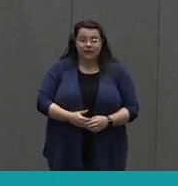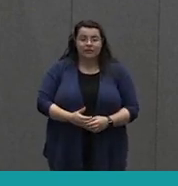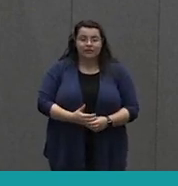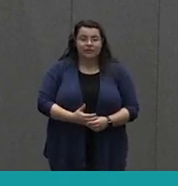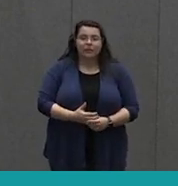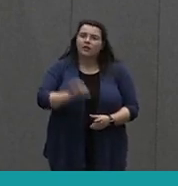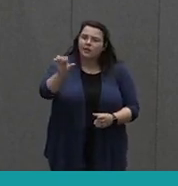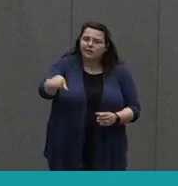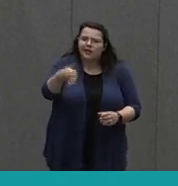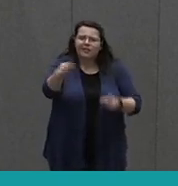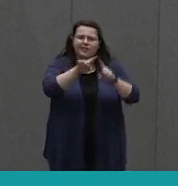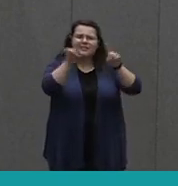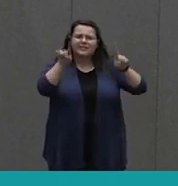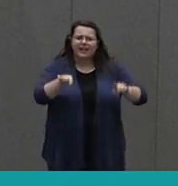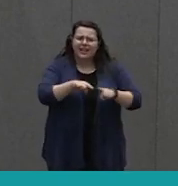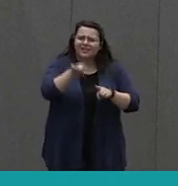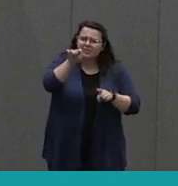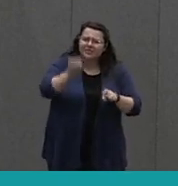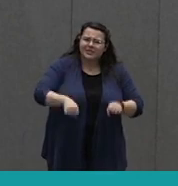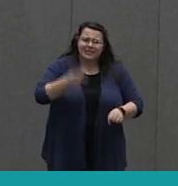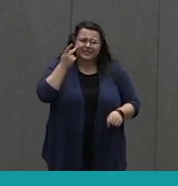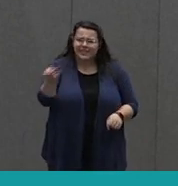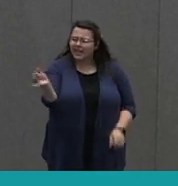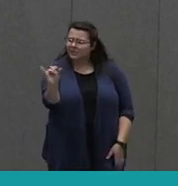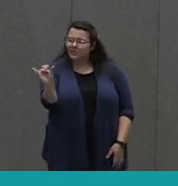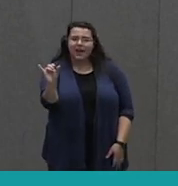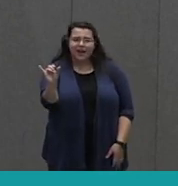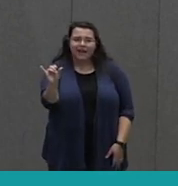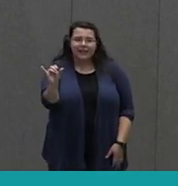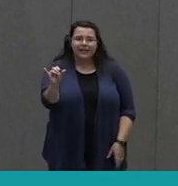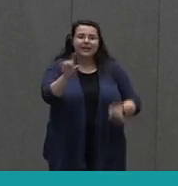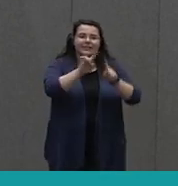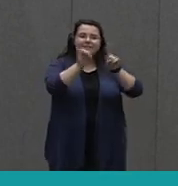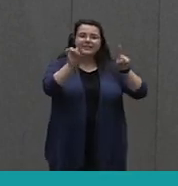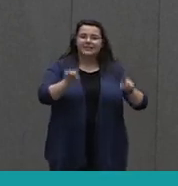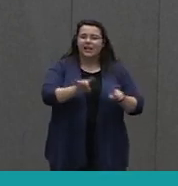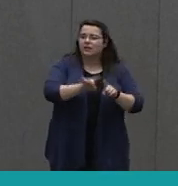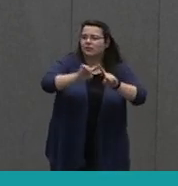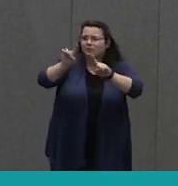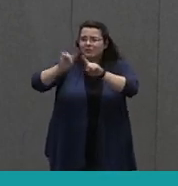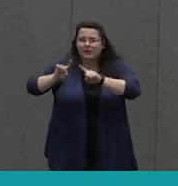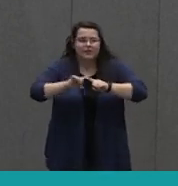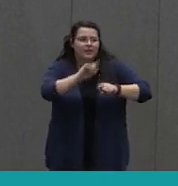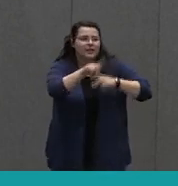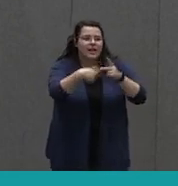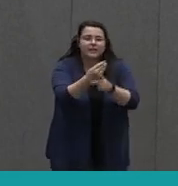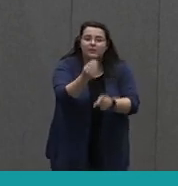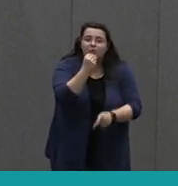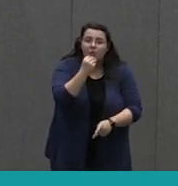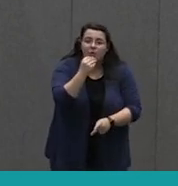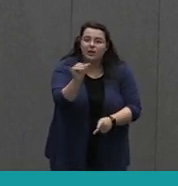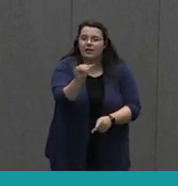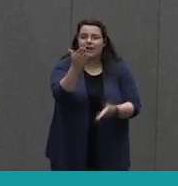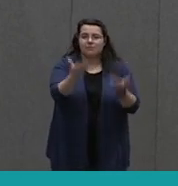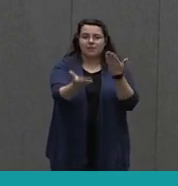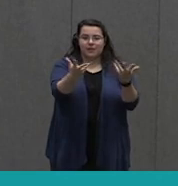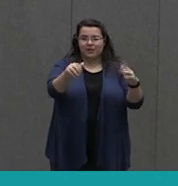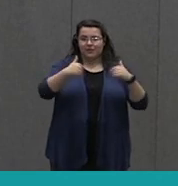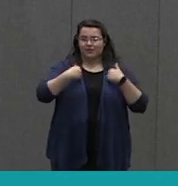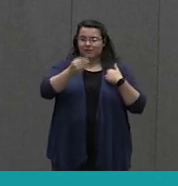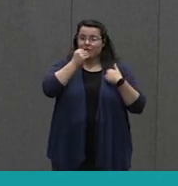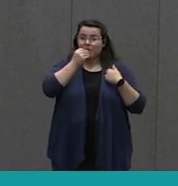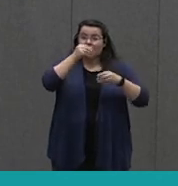to make a book for myself to read, and I'm going to make it out of just things that I find around the house. So let's